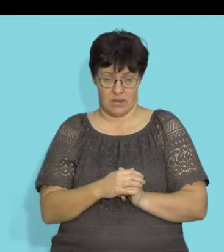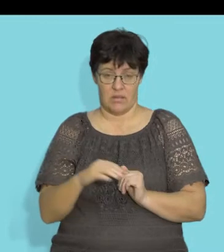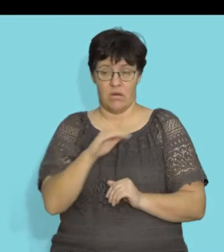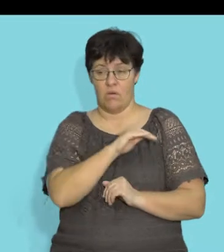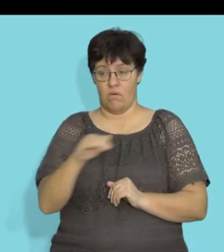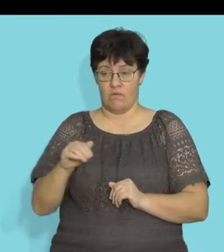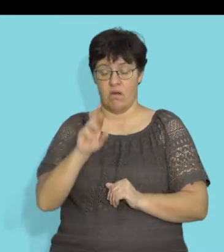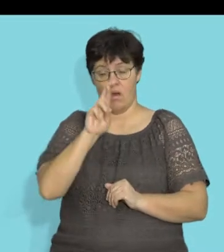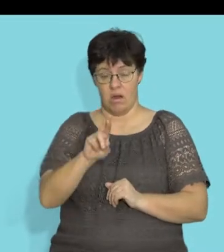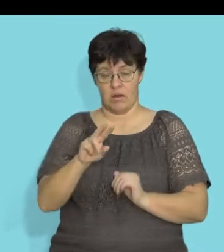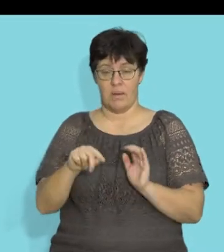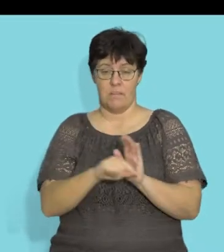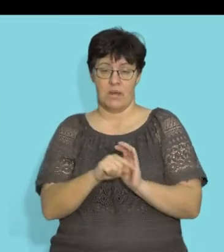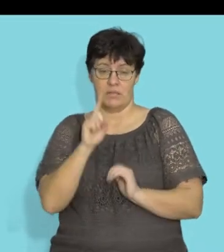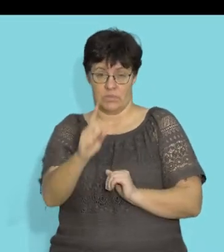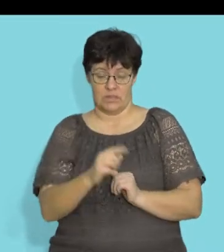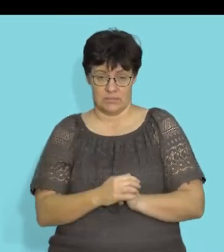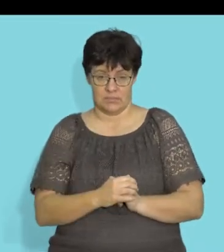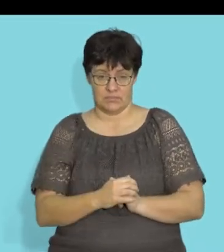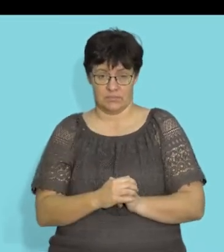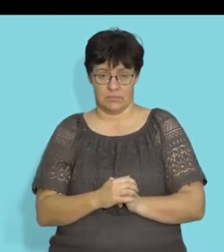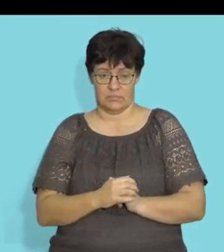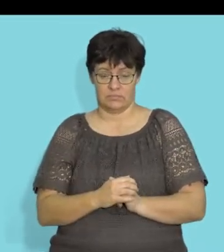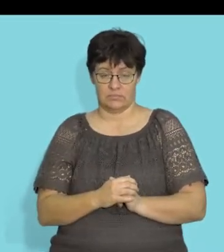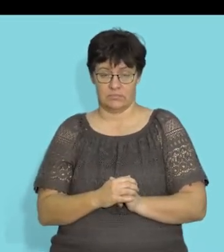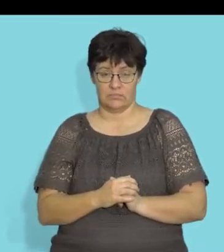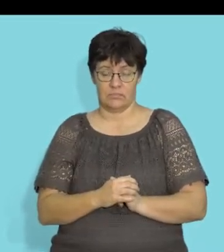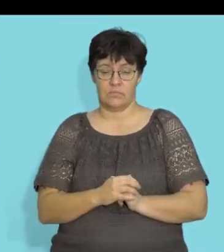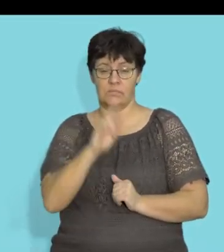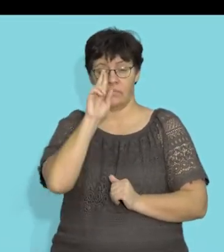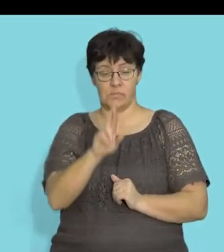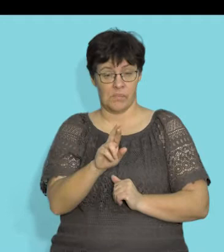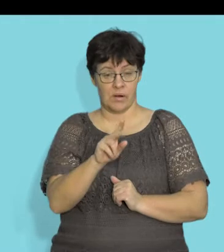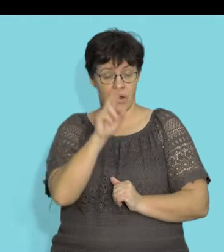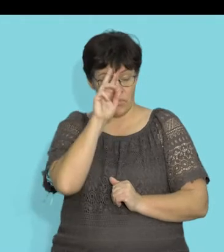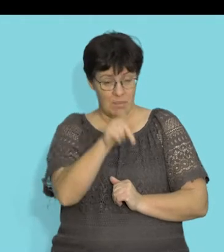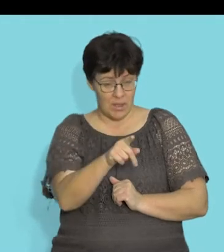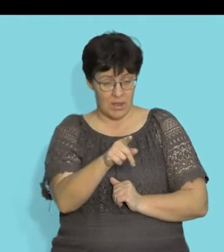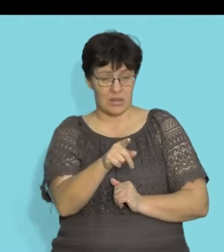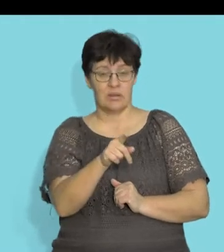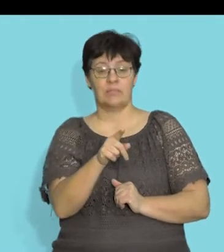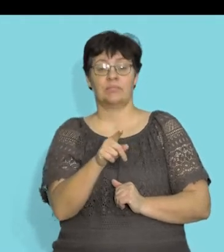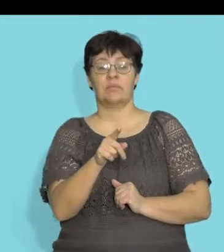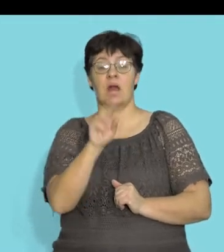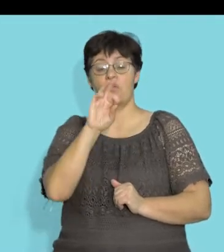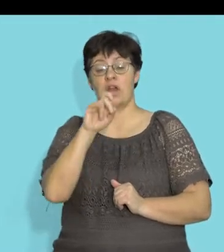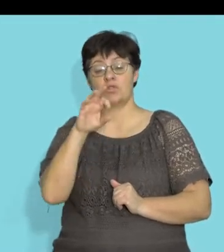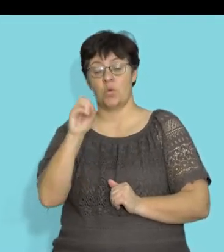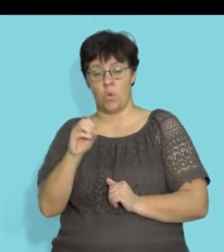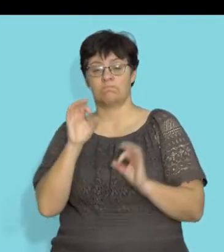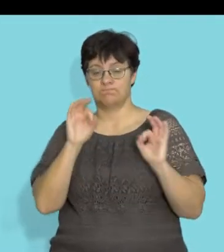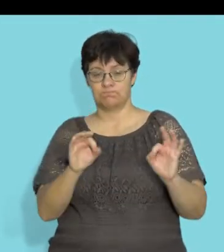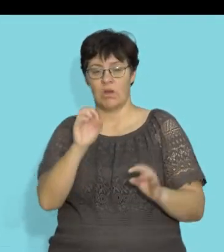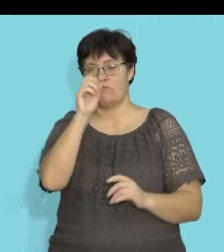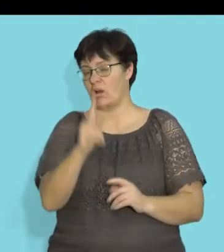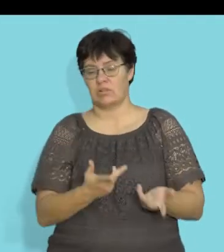over r minus 1. So guys, please remember that my ratio is a proper fraction. And if I take any